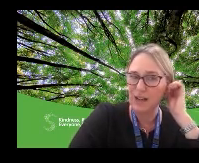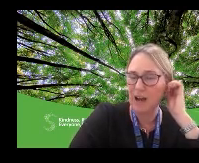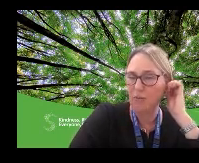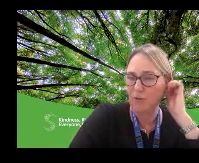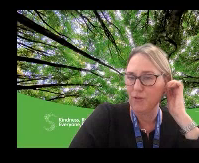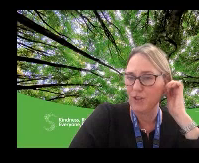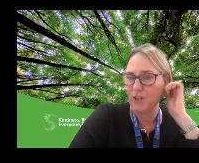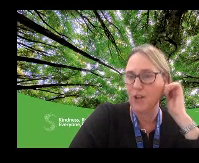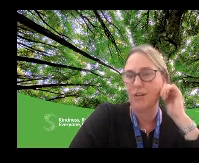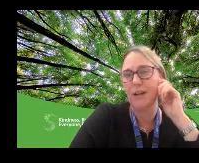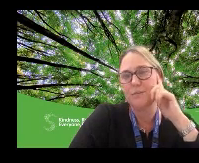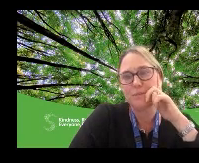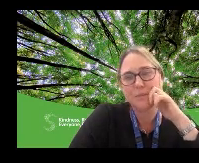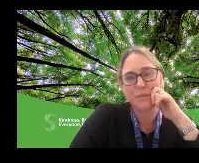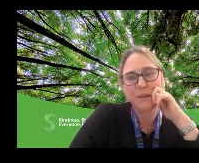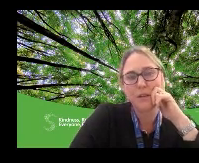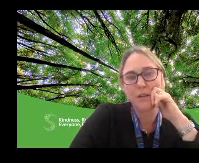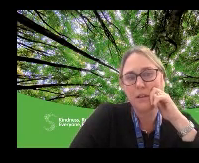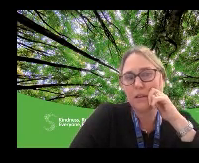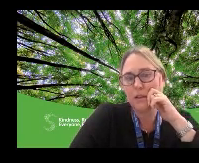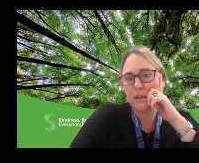always really, really helpful for us to know that.